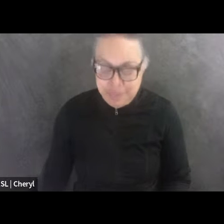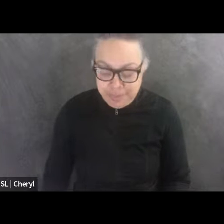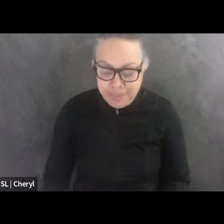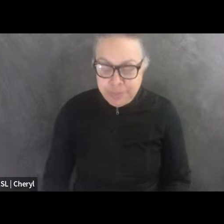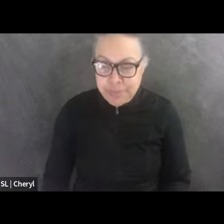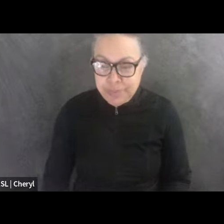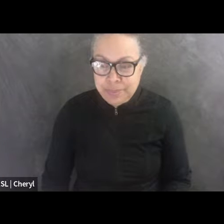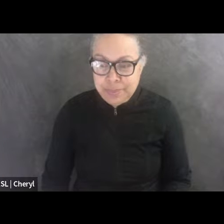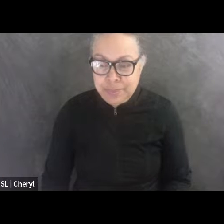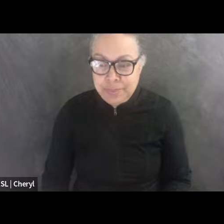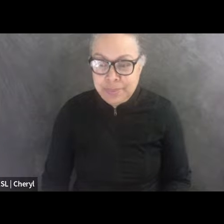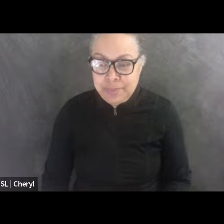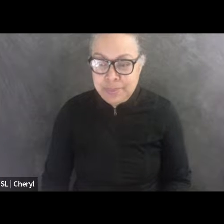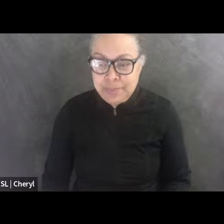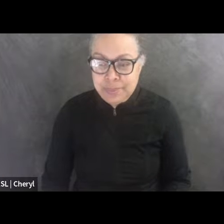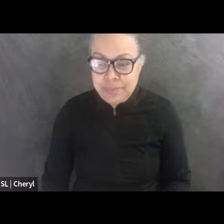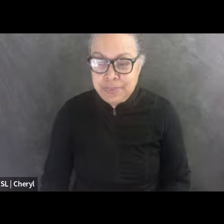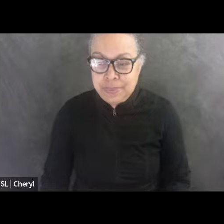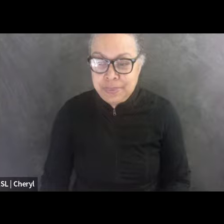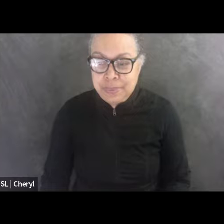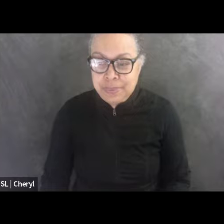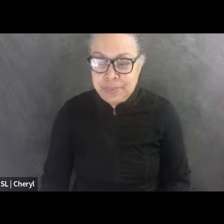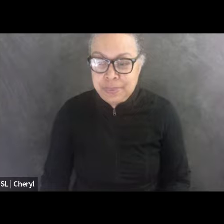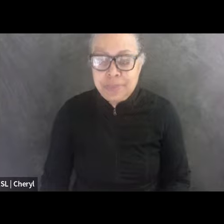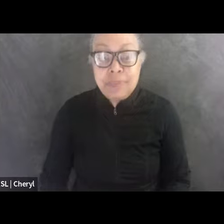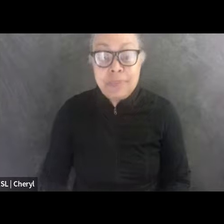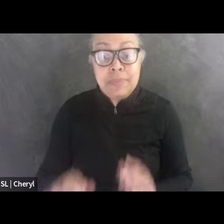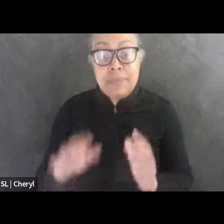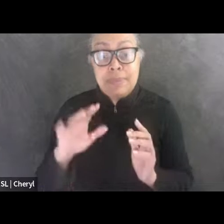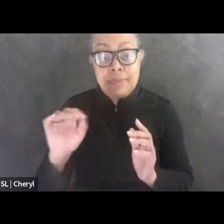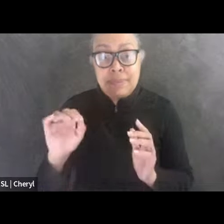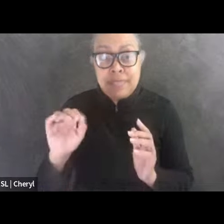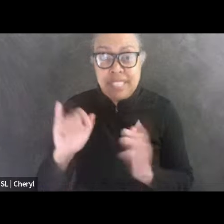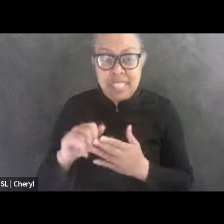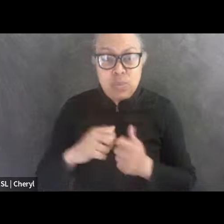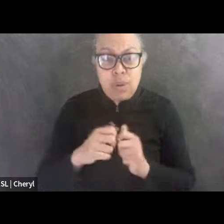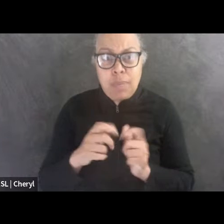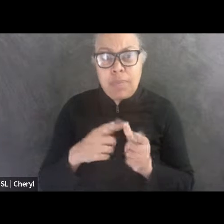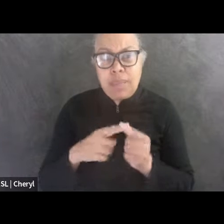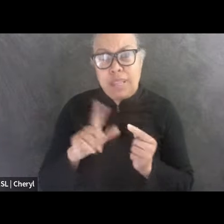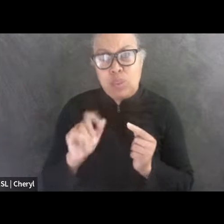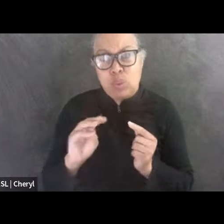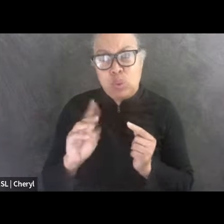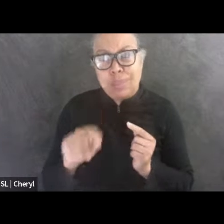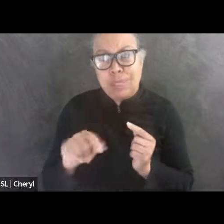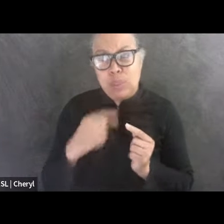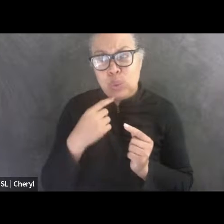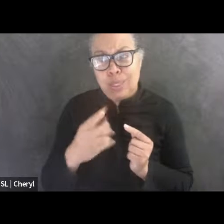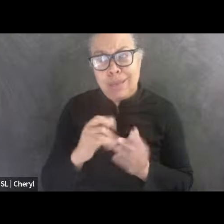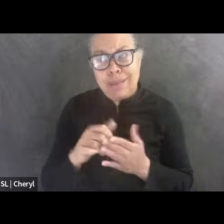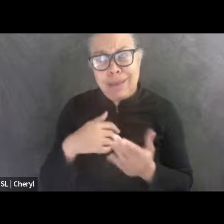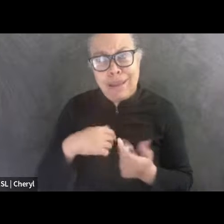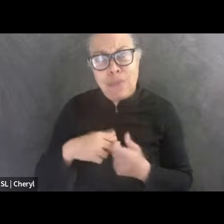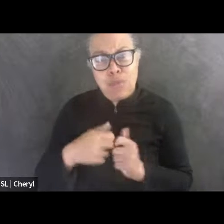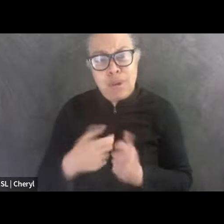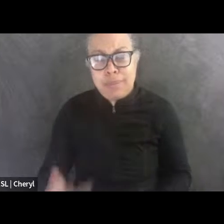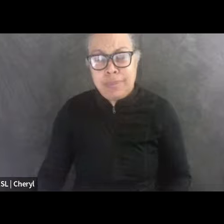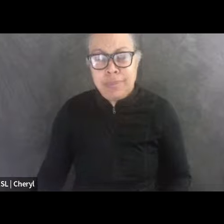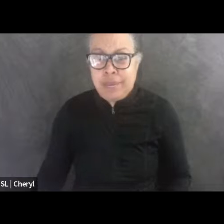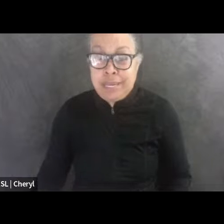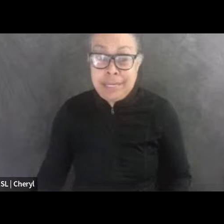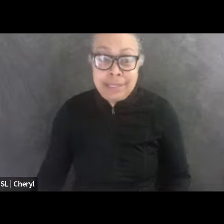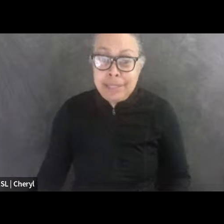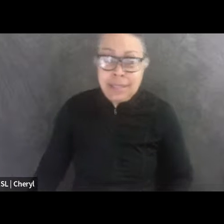If it is causing that, then then Zoom needs to be let know they have a serious problem. um,